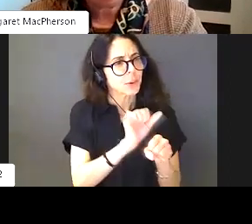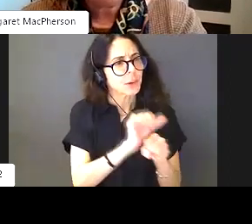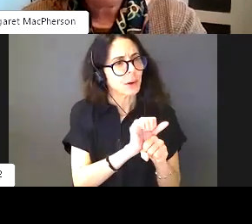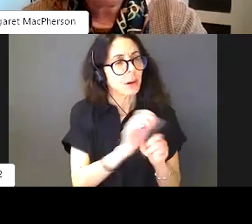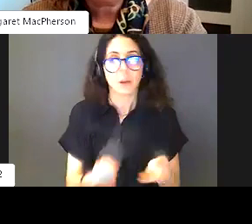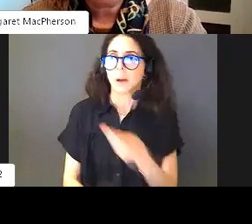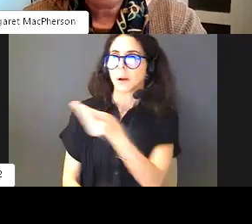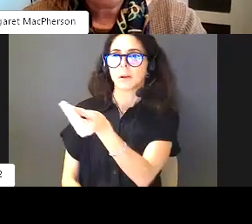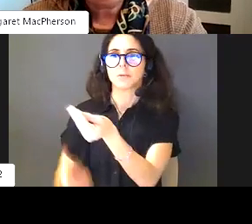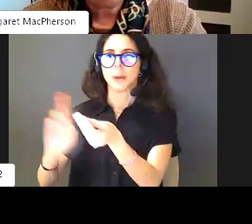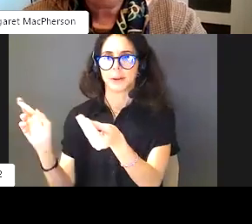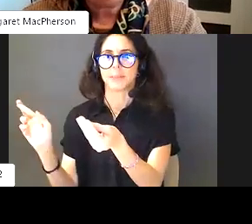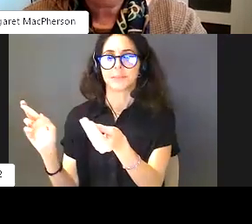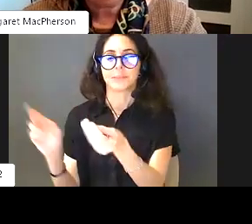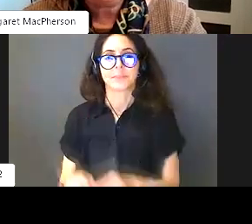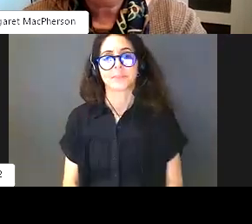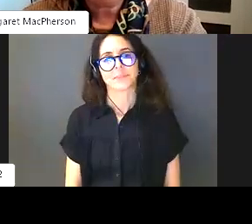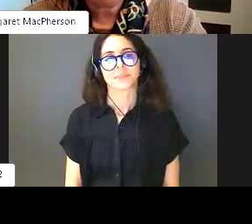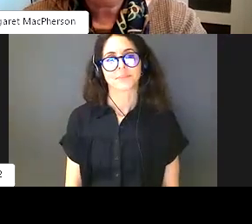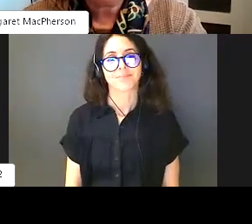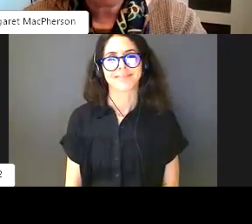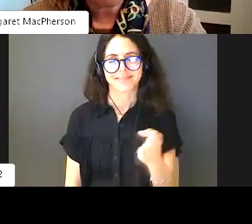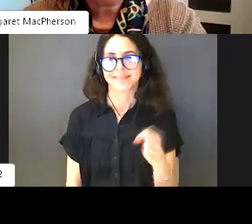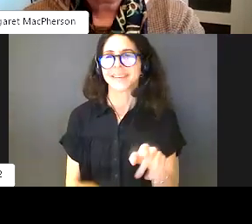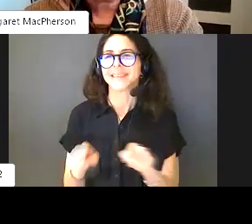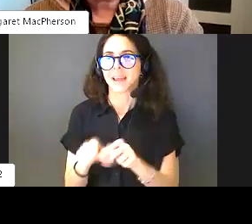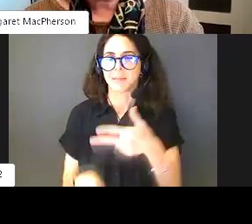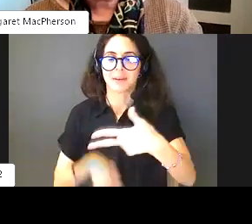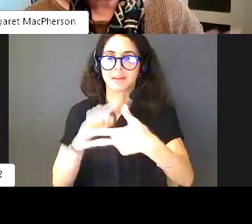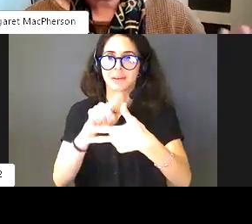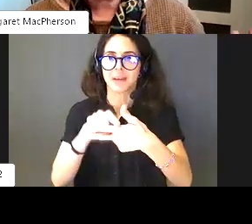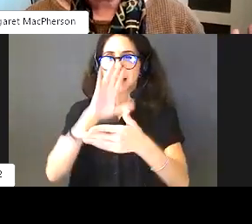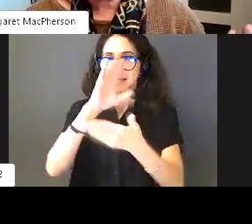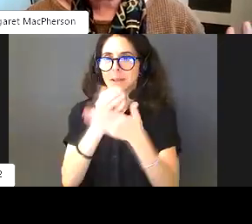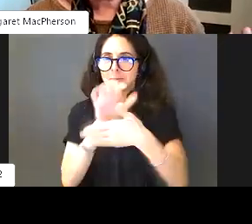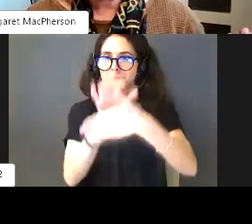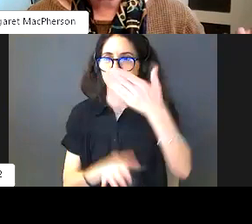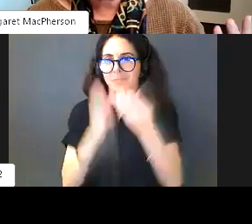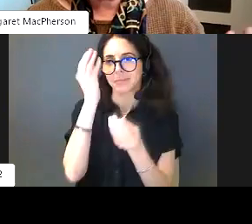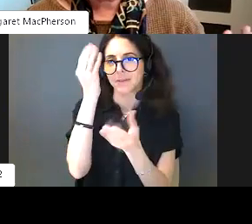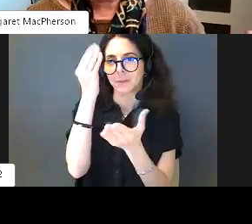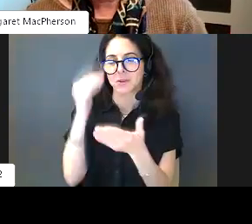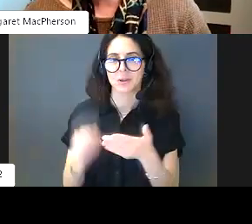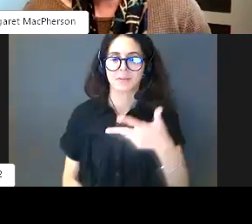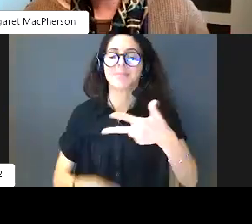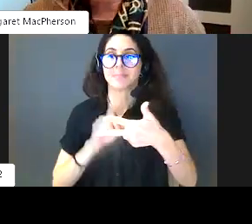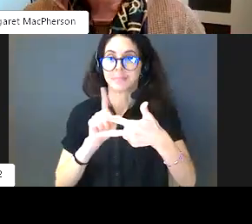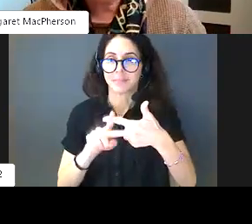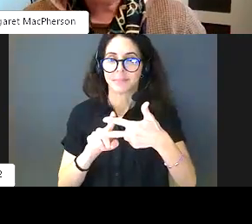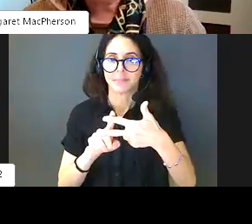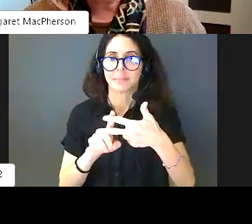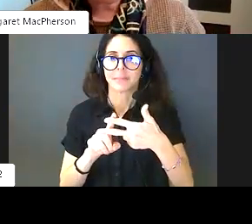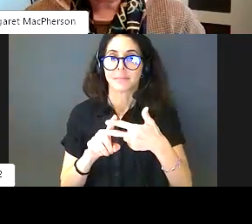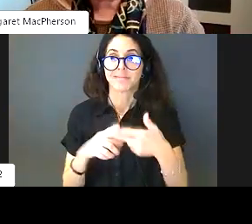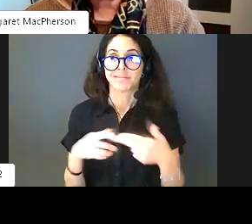And then at the end of this section is another infographic that describes what's in it. So as far as we're concerned,